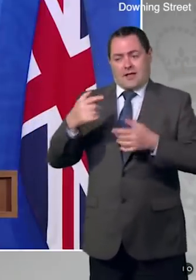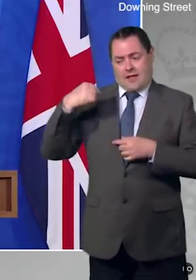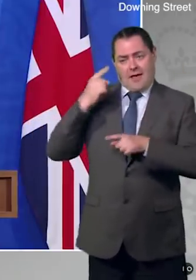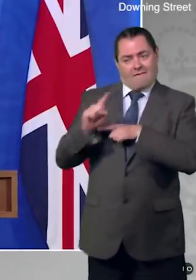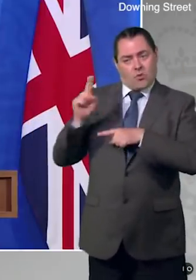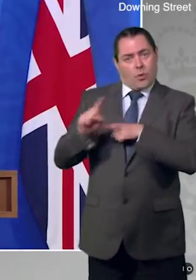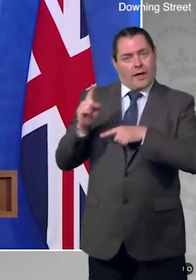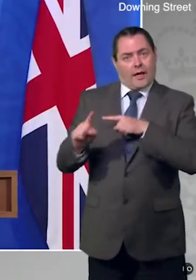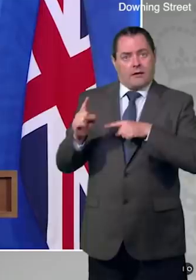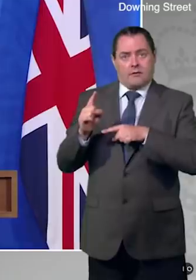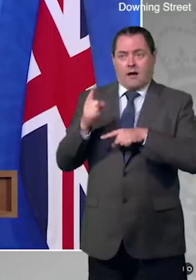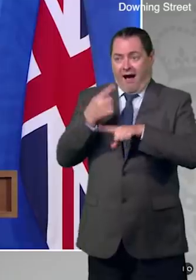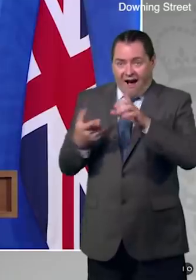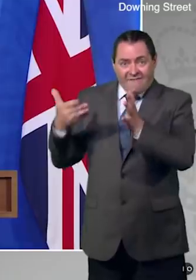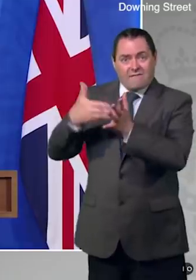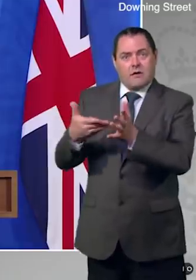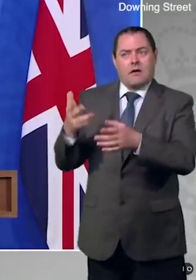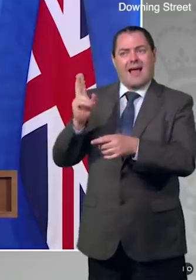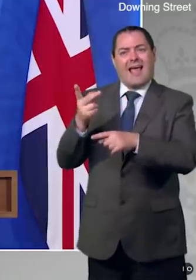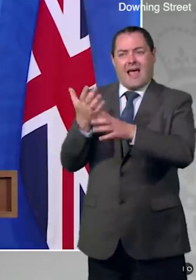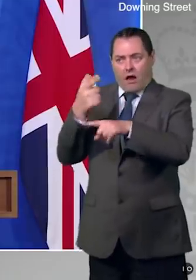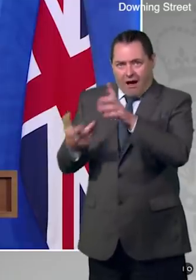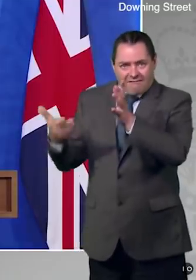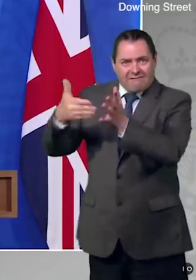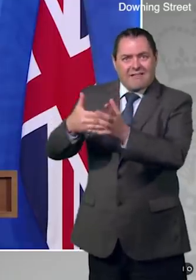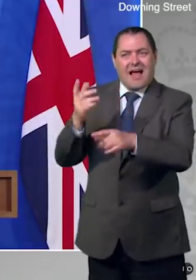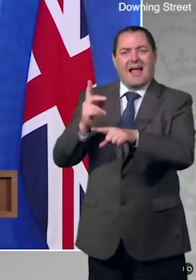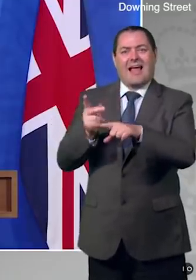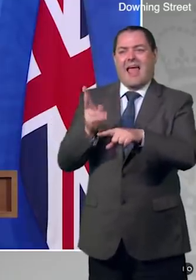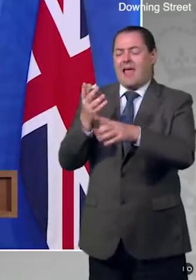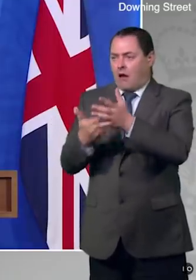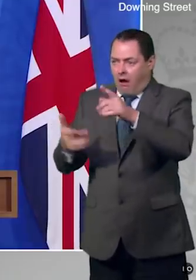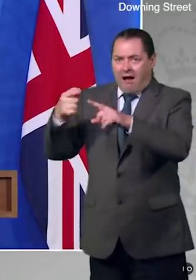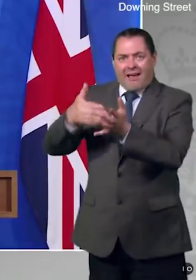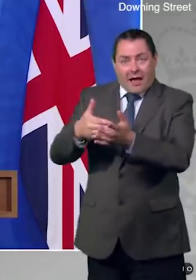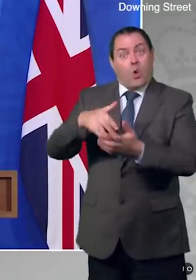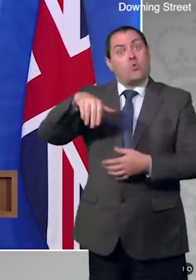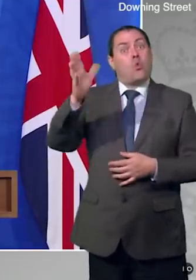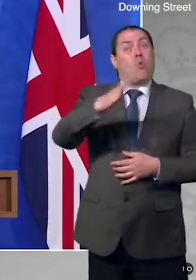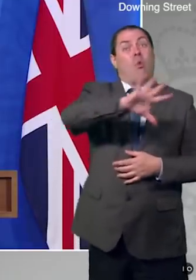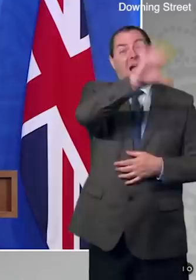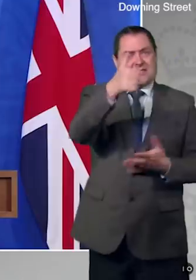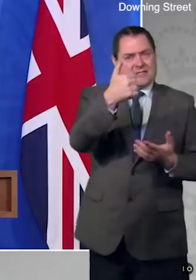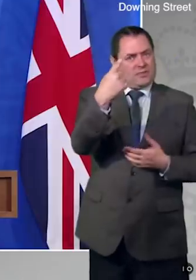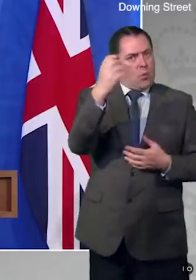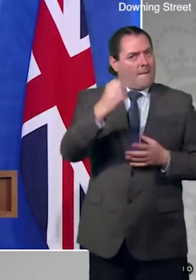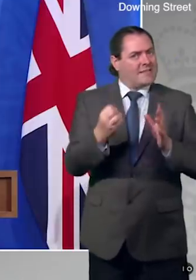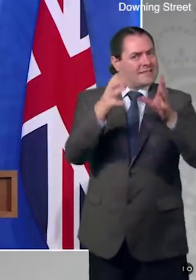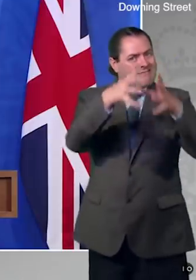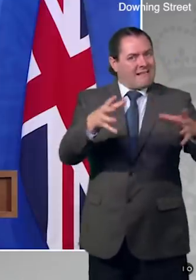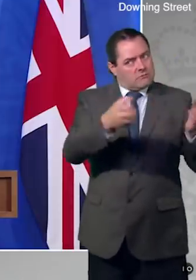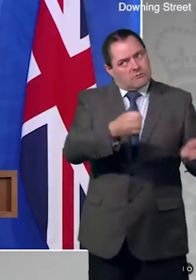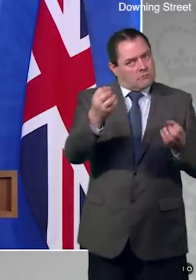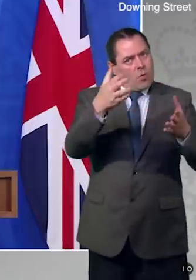61% in the northwest, which may be the shape of things to come, because we know the